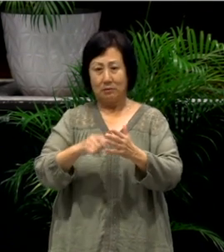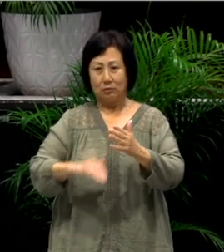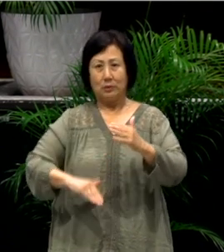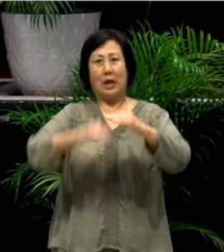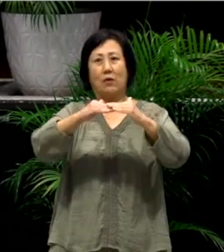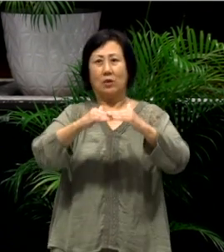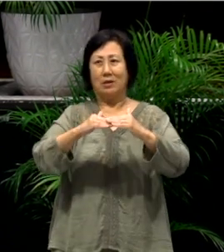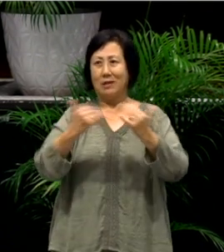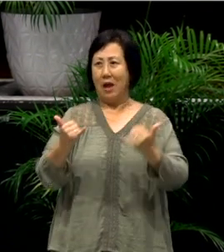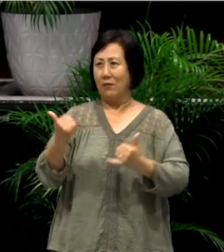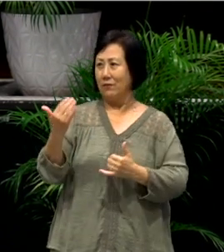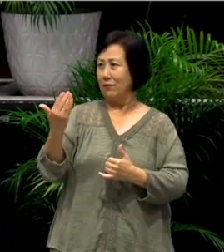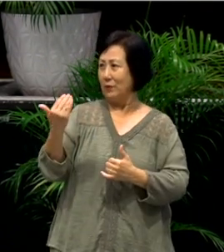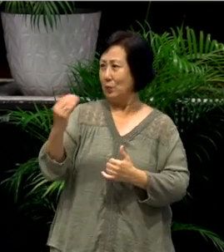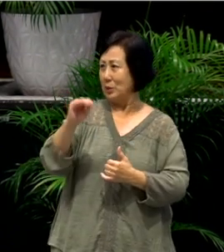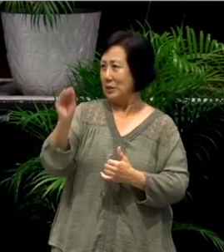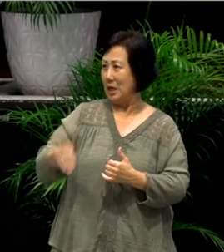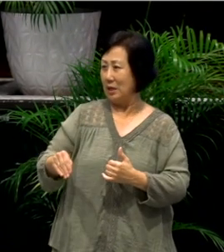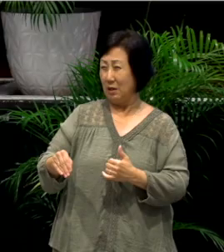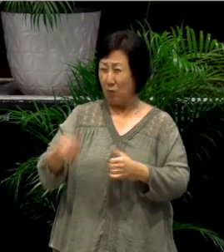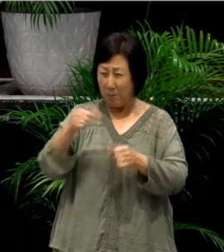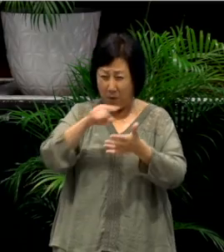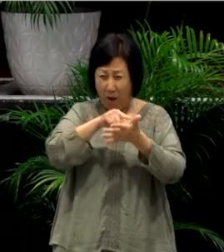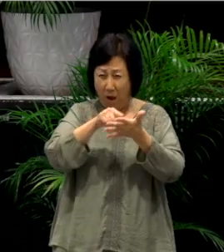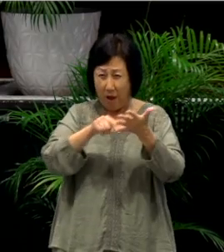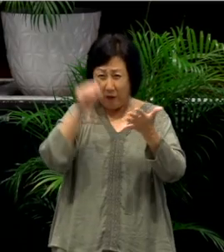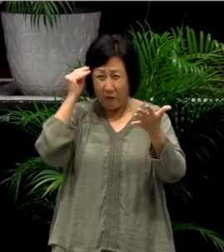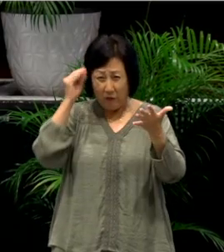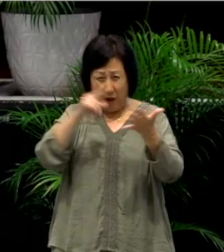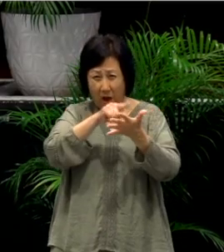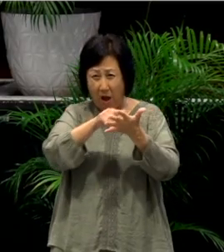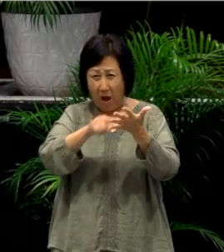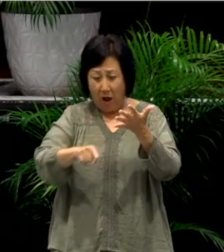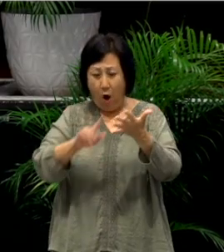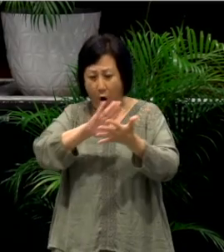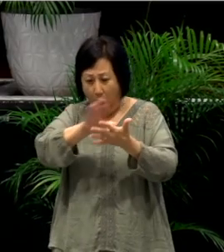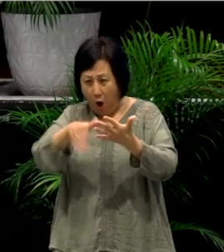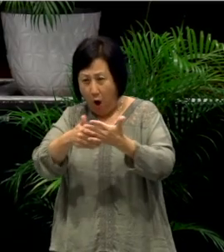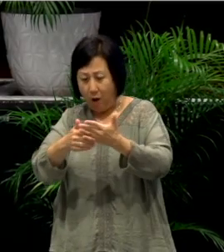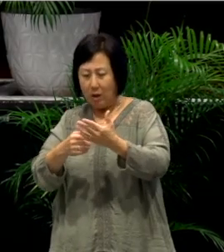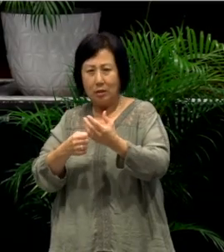you remember, those are all of the different pieces that go into supporting the